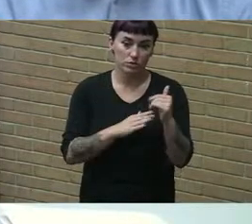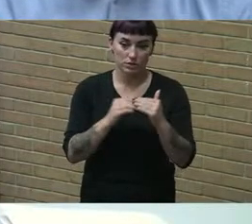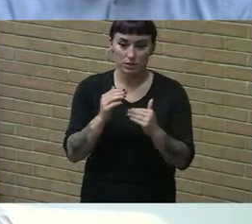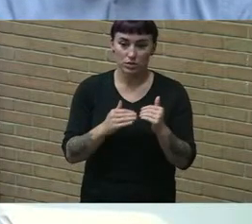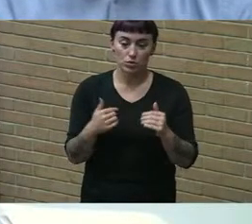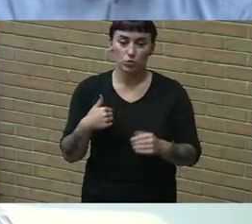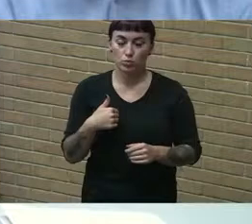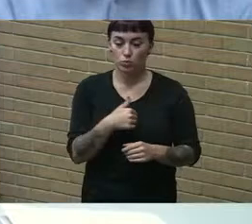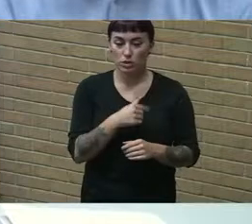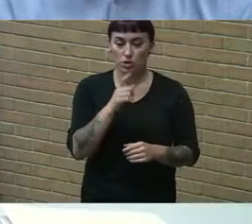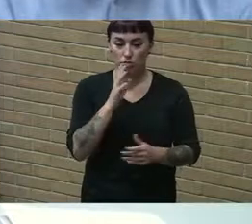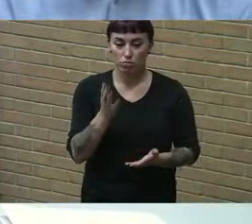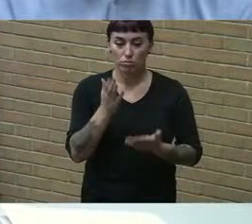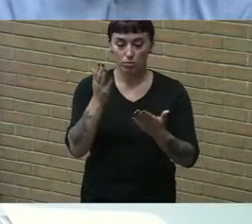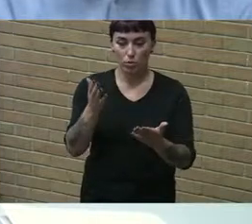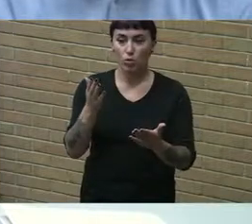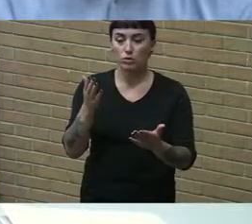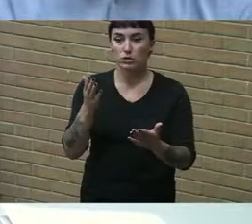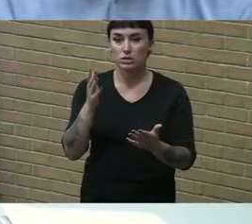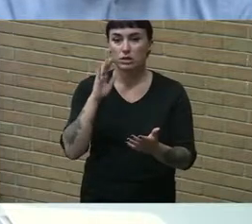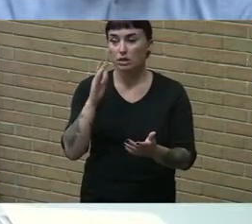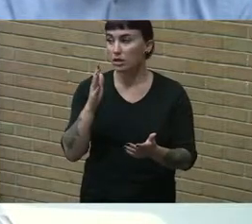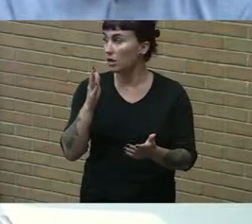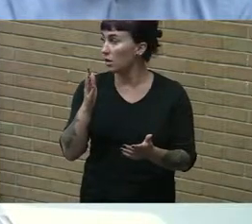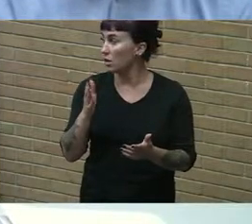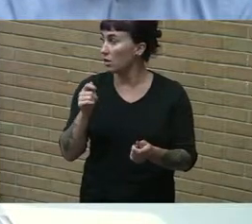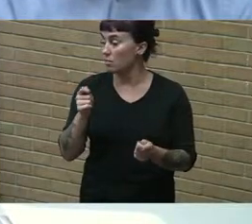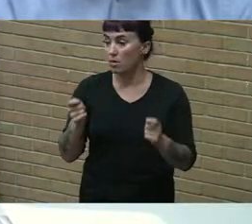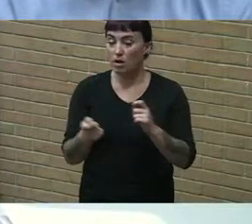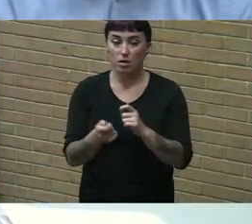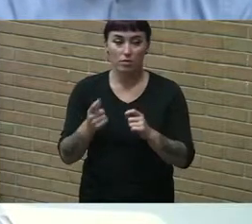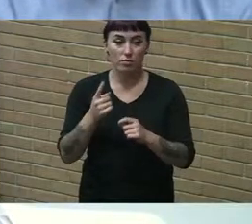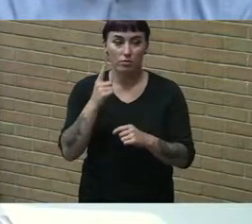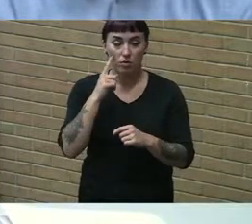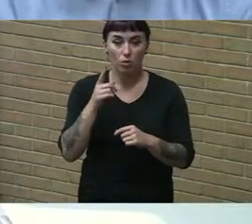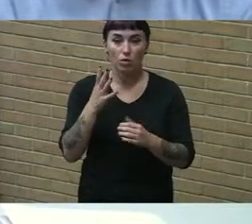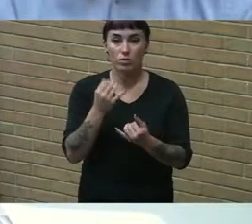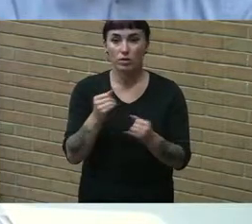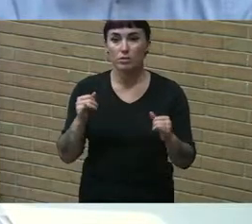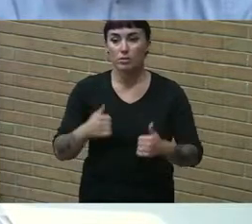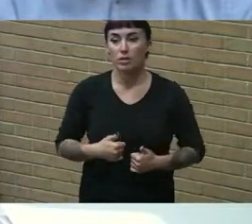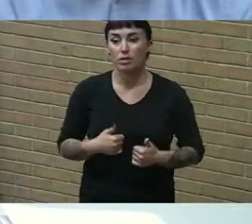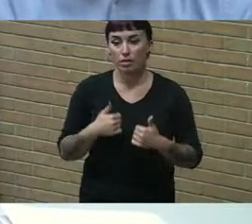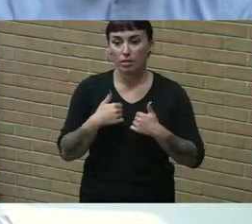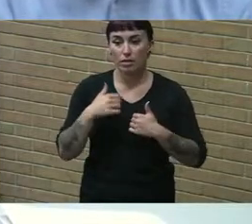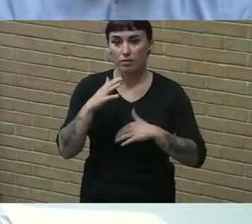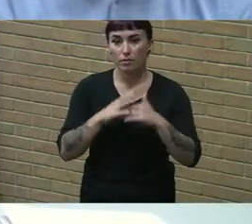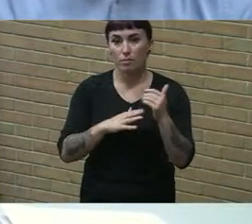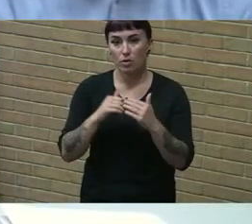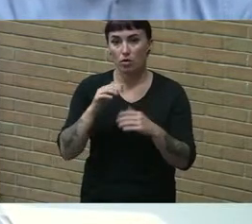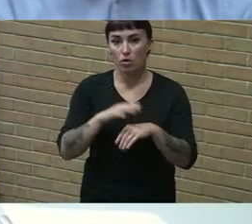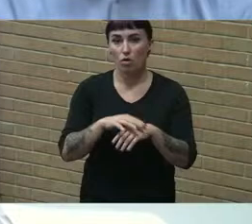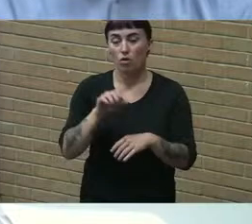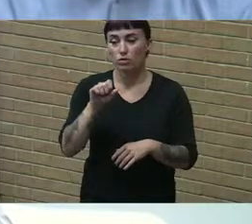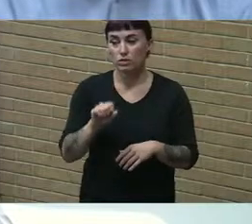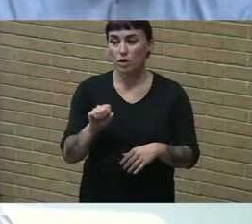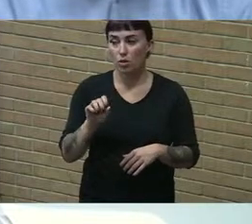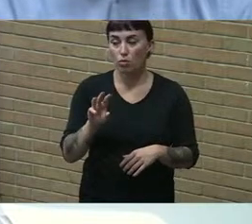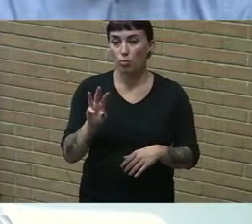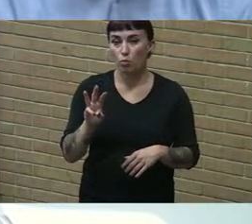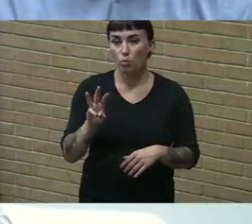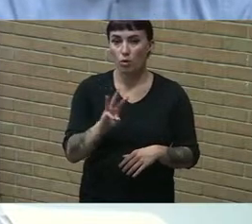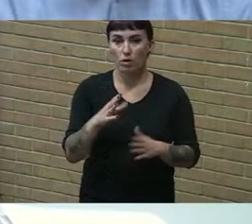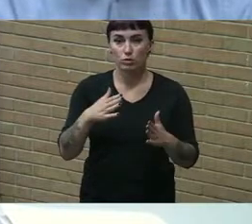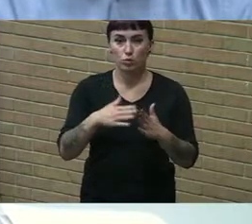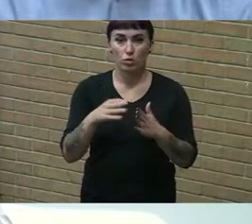are proposing a slight modification of the independent living building on the southwest corner of